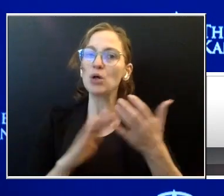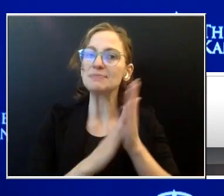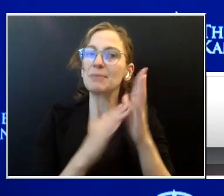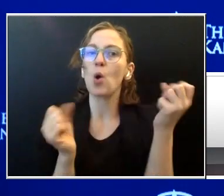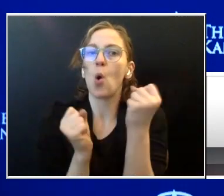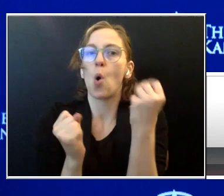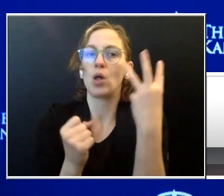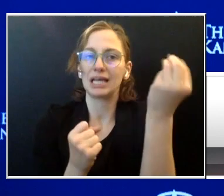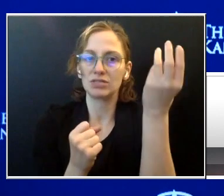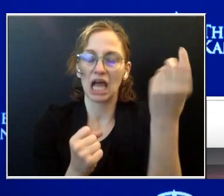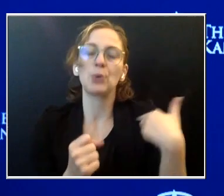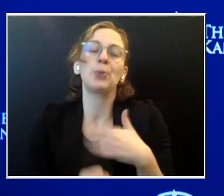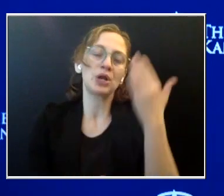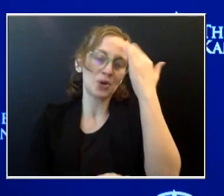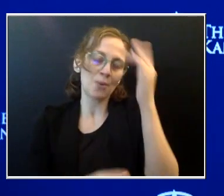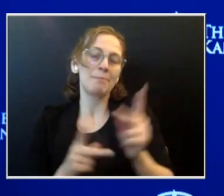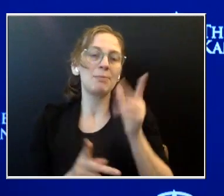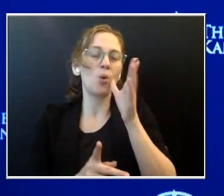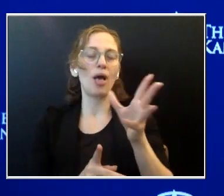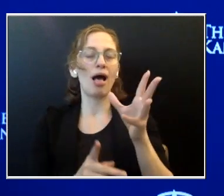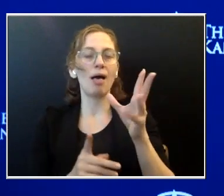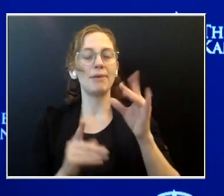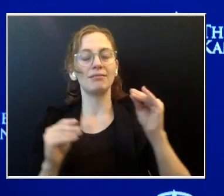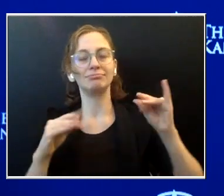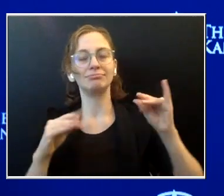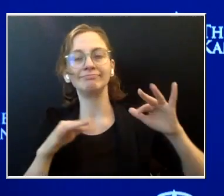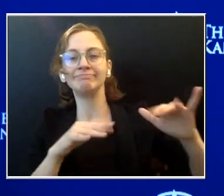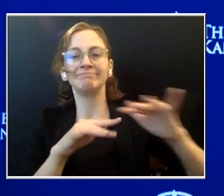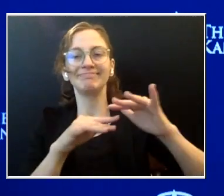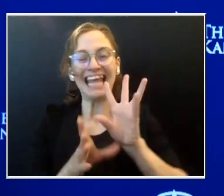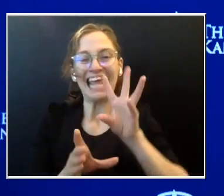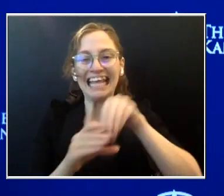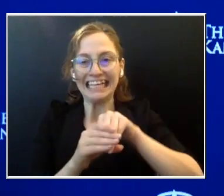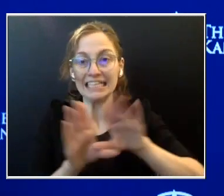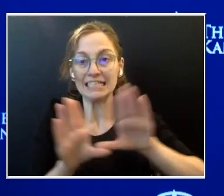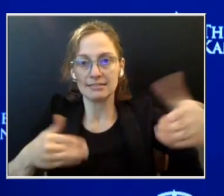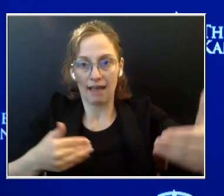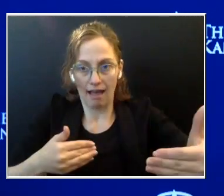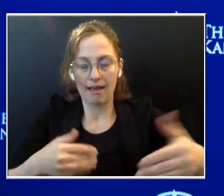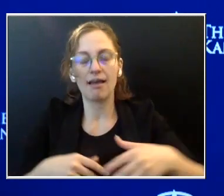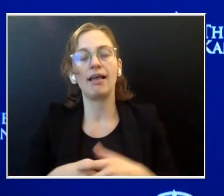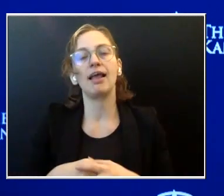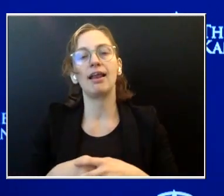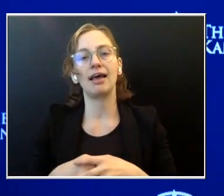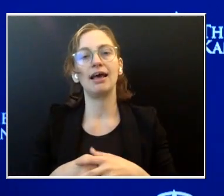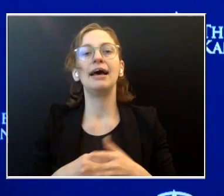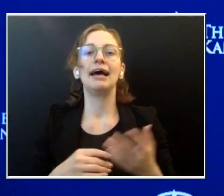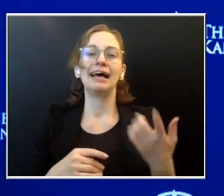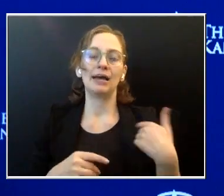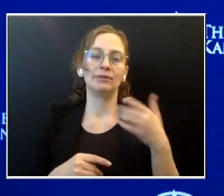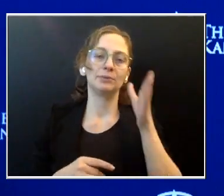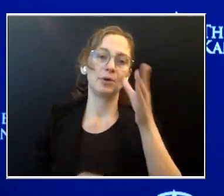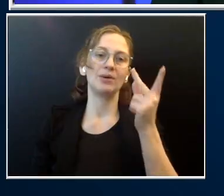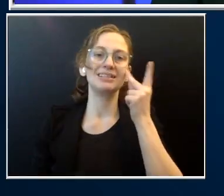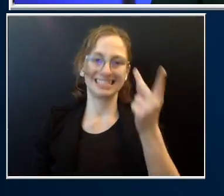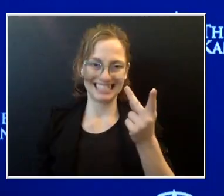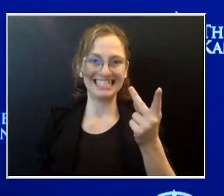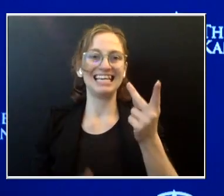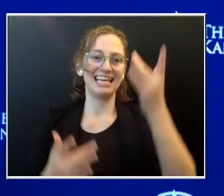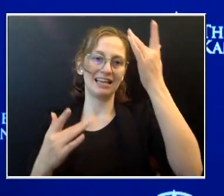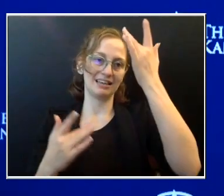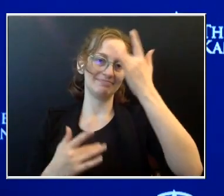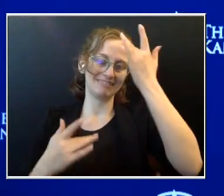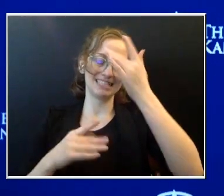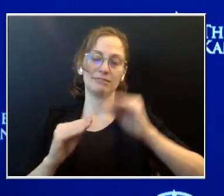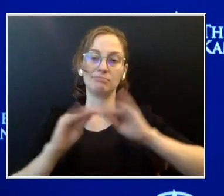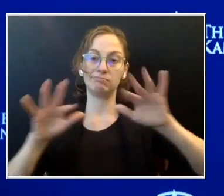doing things and getting together in those enclosed spaces. Certainly, we know the virus is out there circulating in the community. All right, Hawk, a new